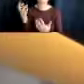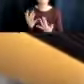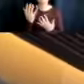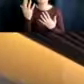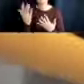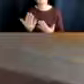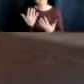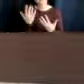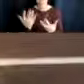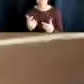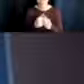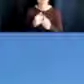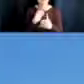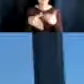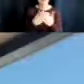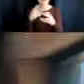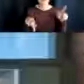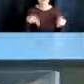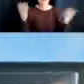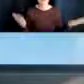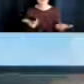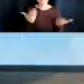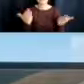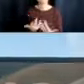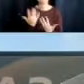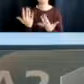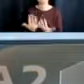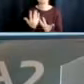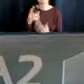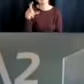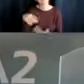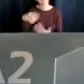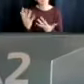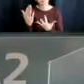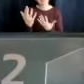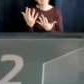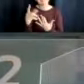of these people here. Because you wait for a while. You have to get here super early.